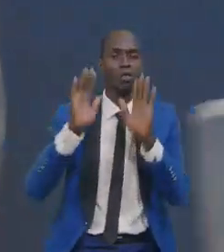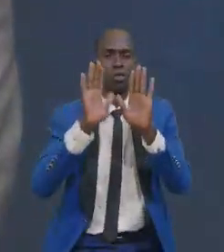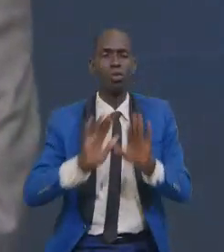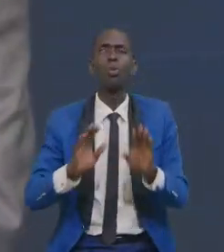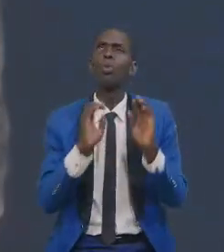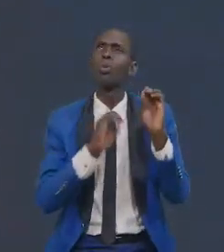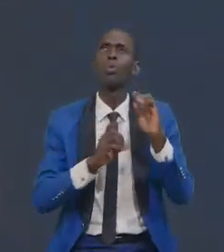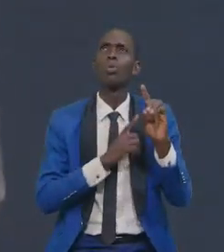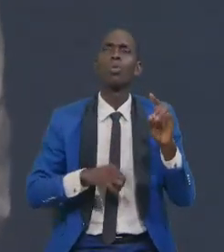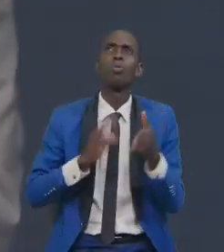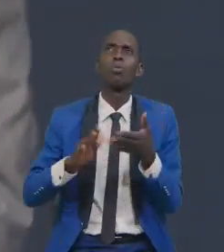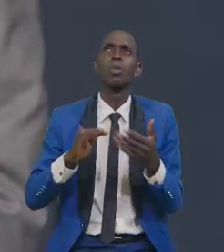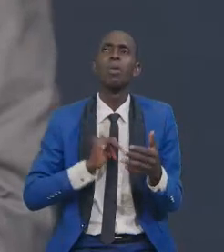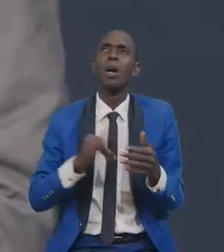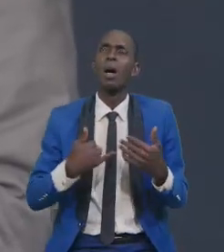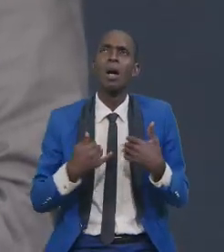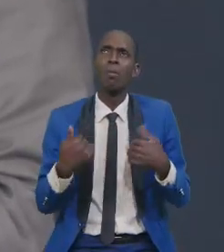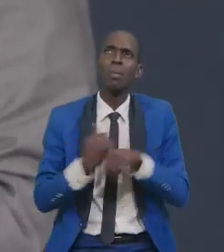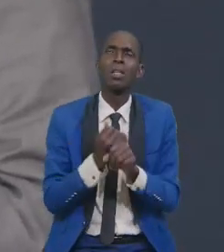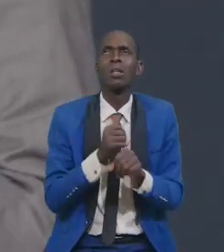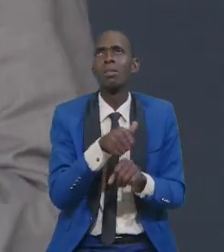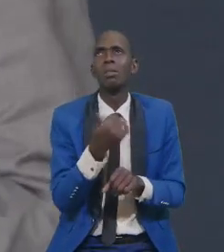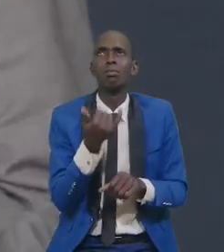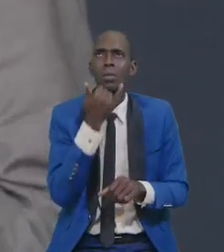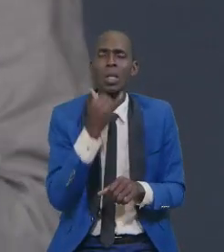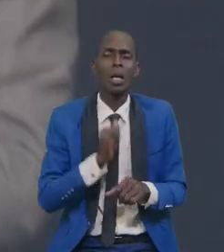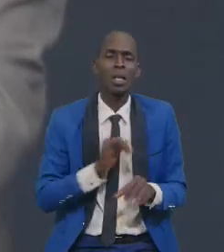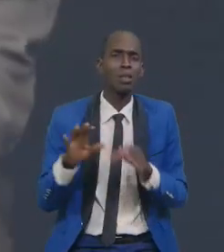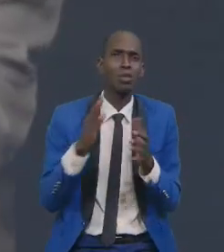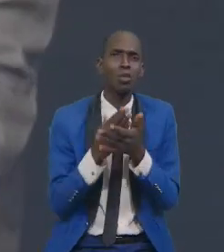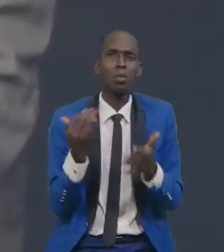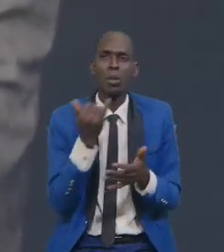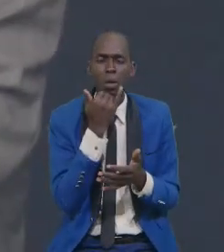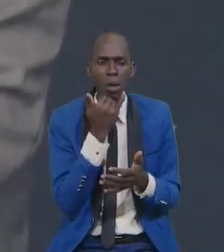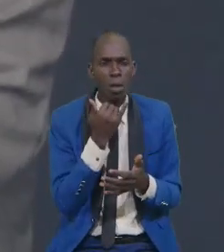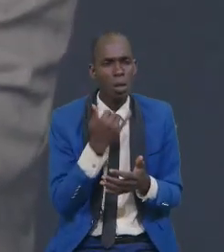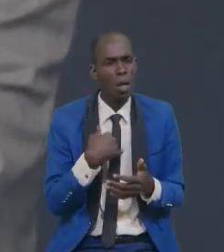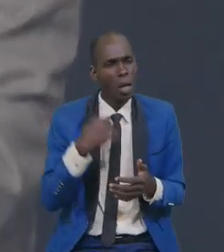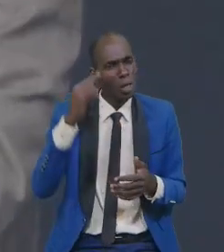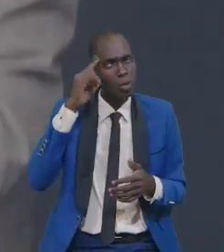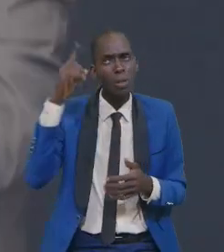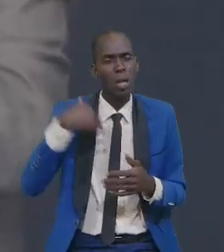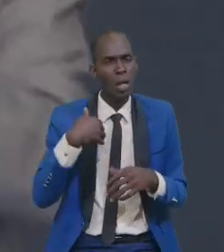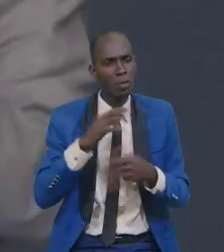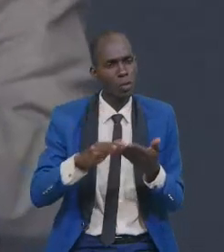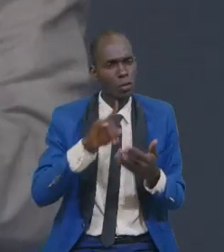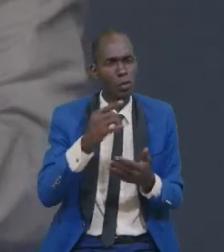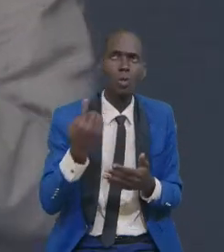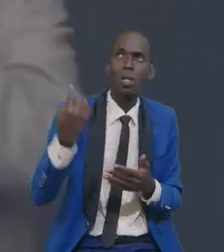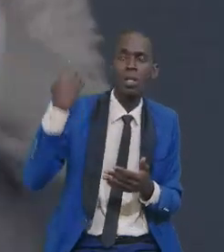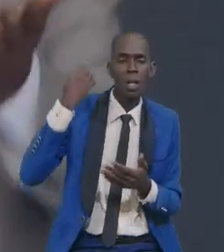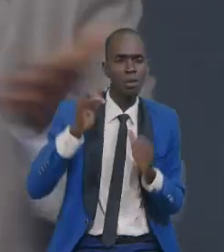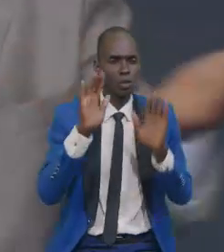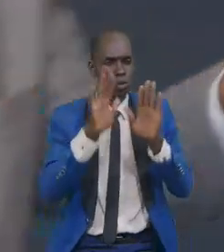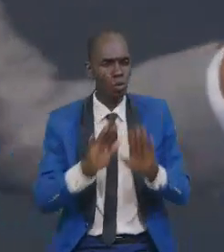have done. I have not done what I should have done. I thought he made you a new creature when he forgave you last Sunday.